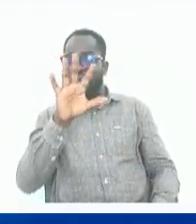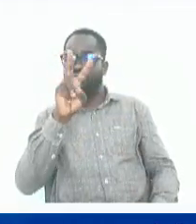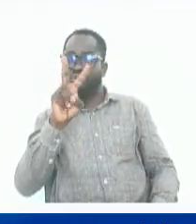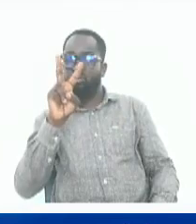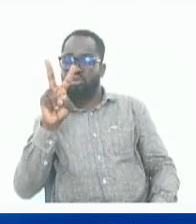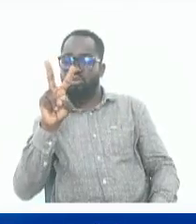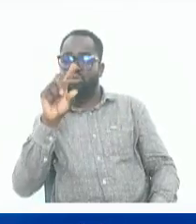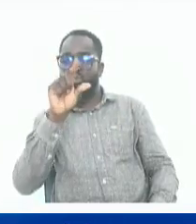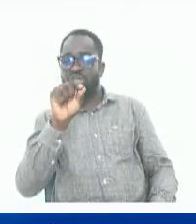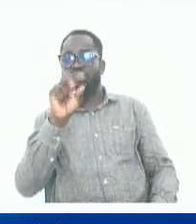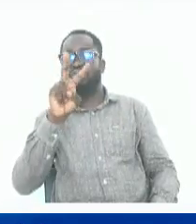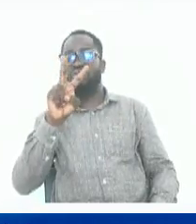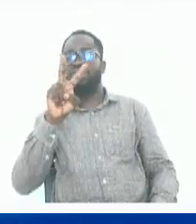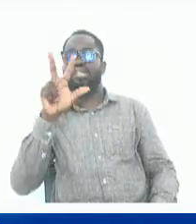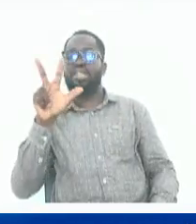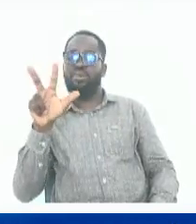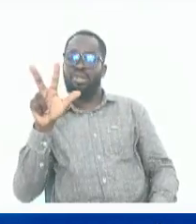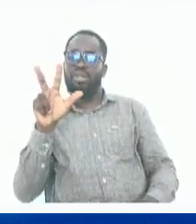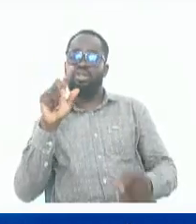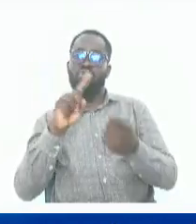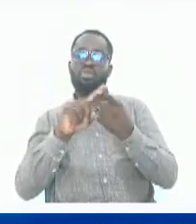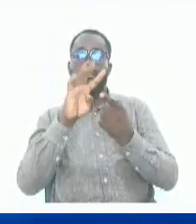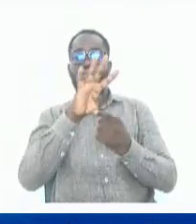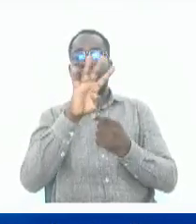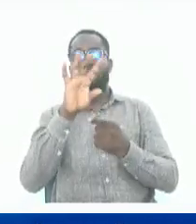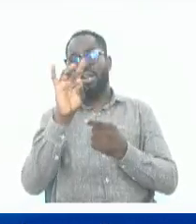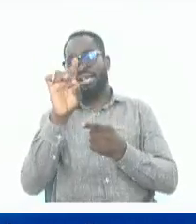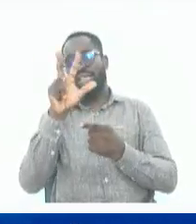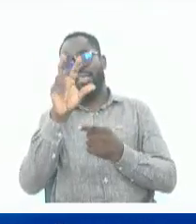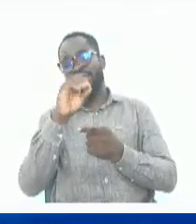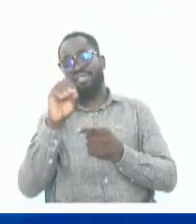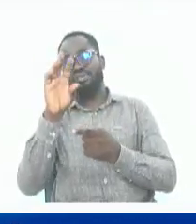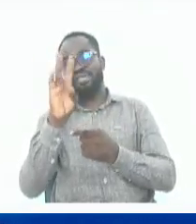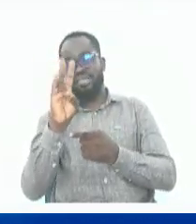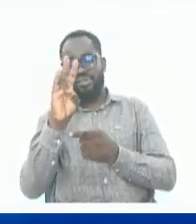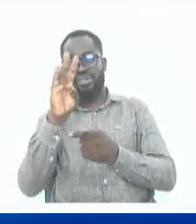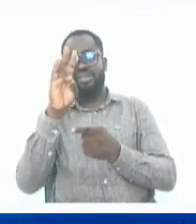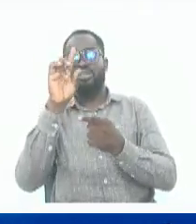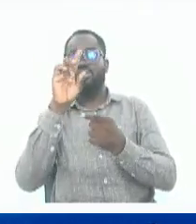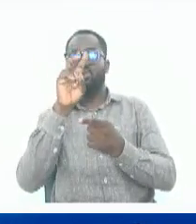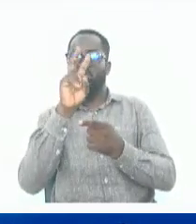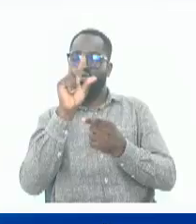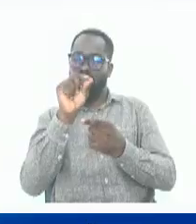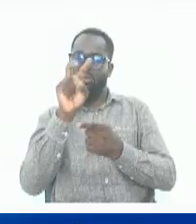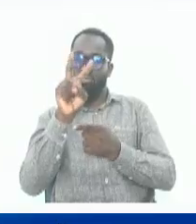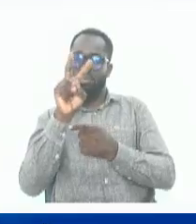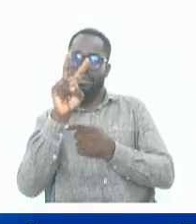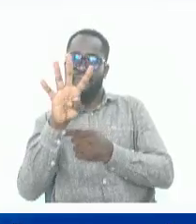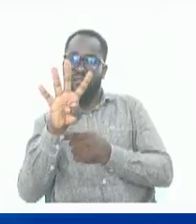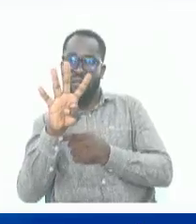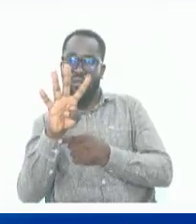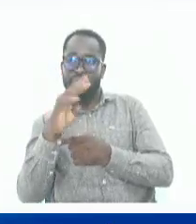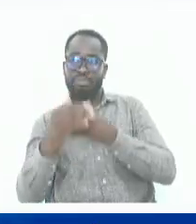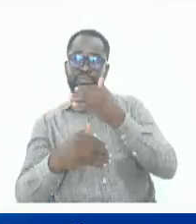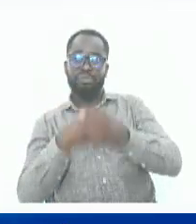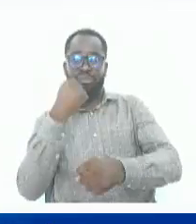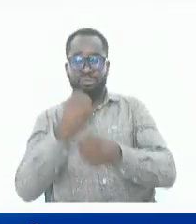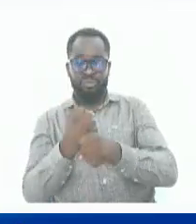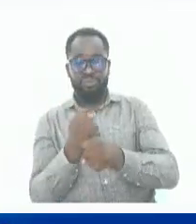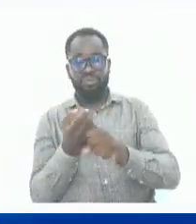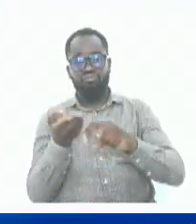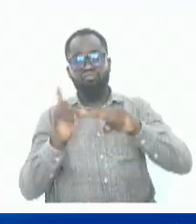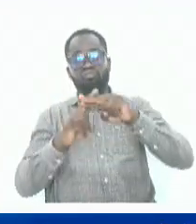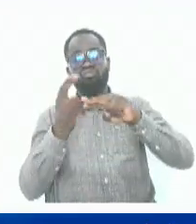399,522 in 2023 to 448,307 in 2024. During the year, interest